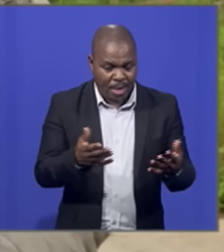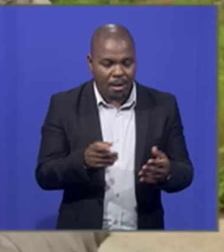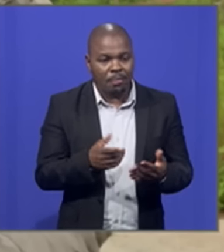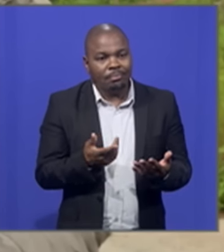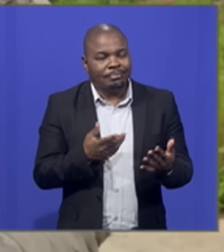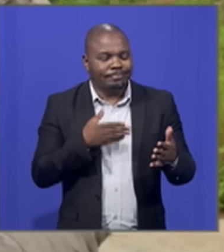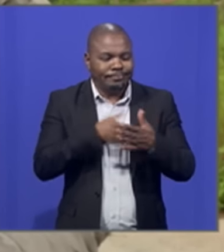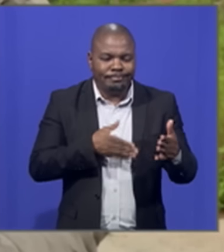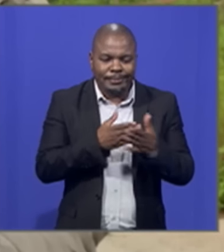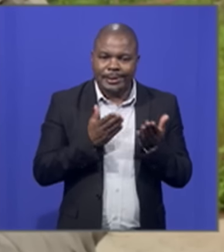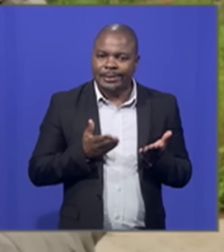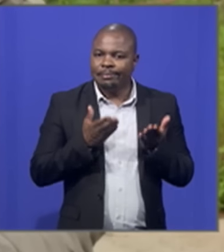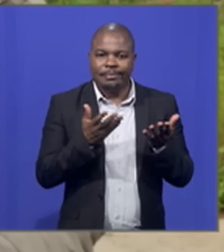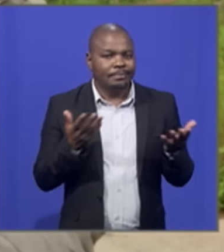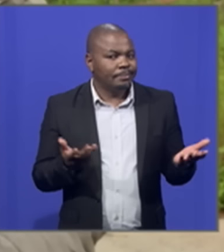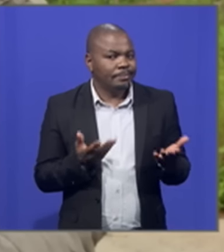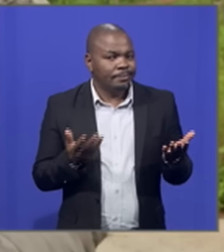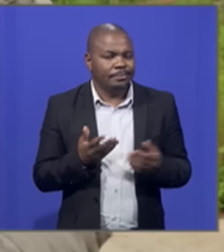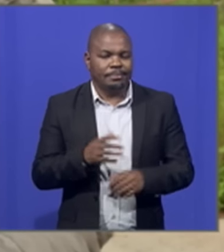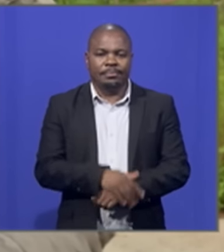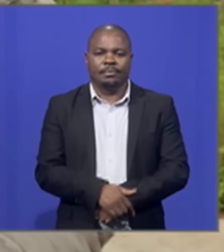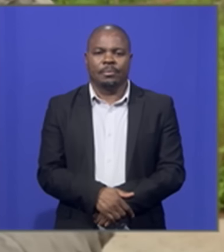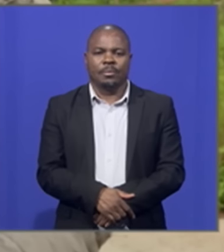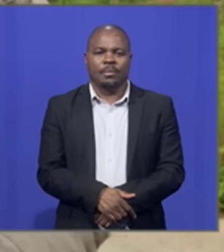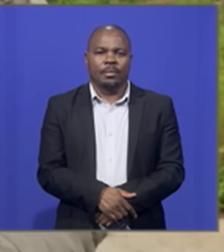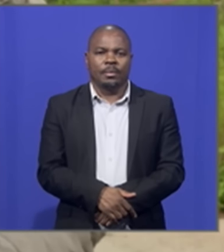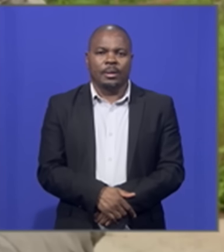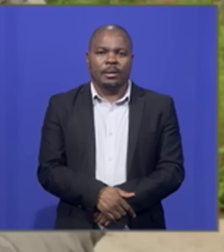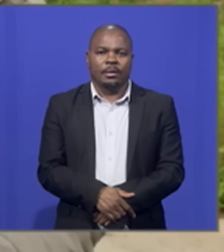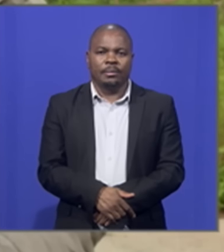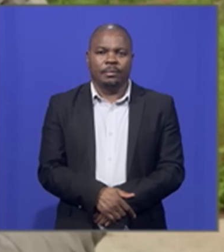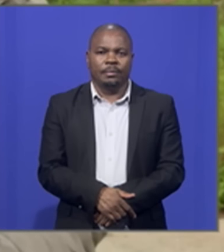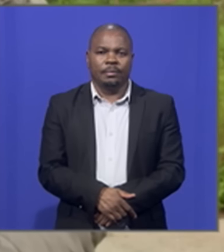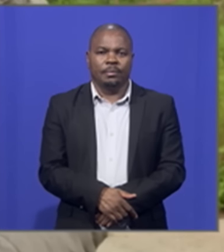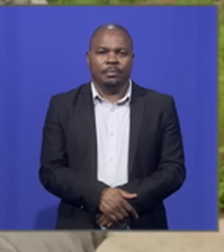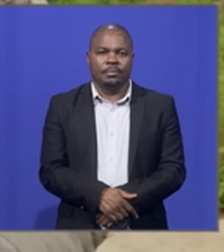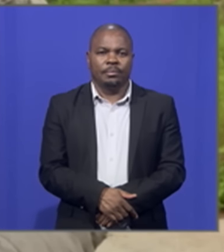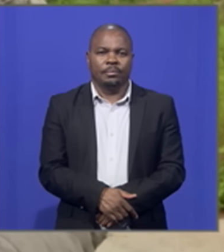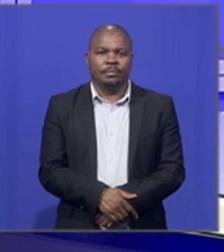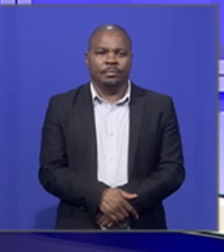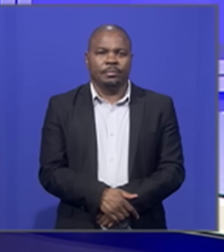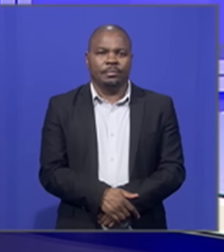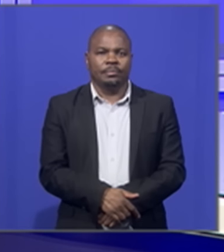tša motheo. Nna ke Koketšo Motau wa ditaba tša SABC Chikunta.